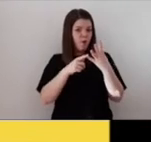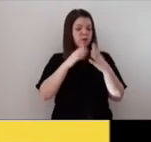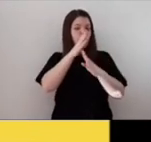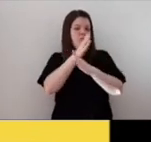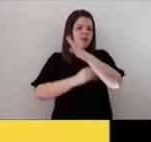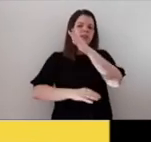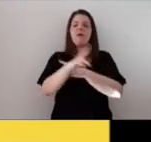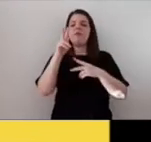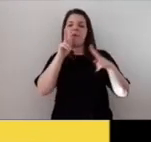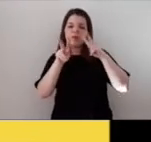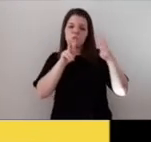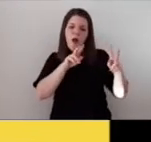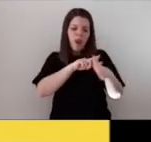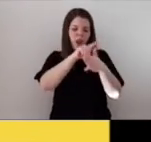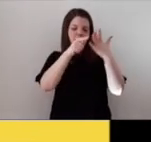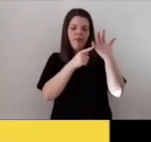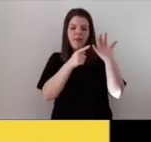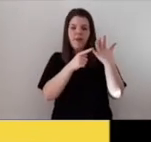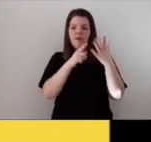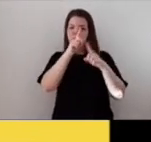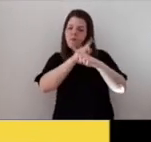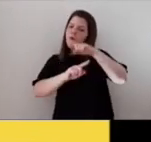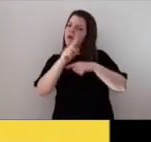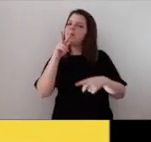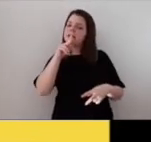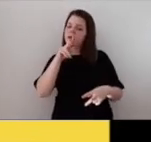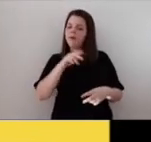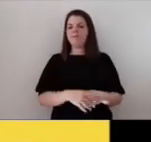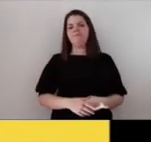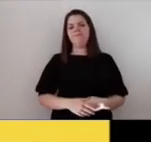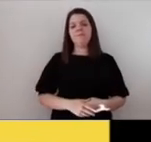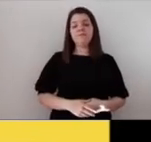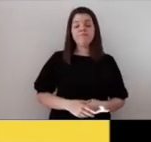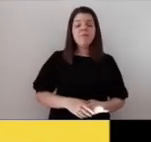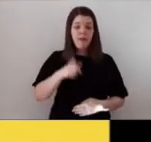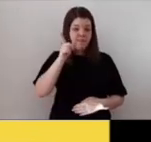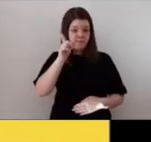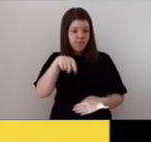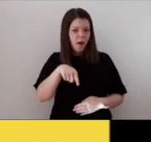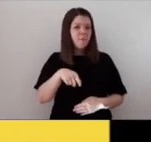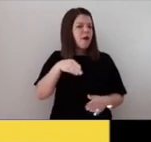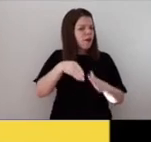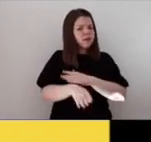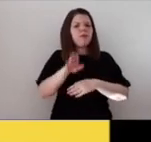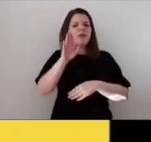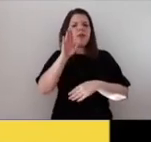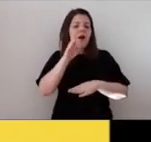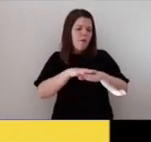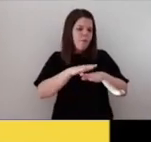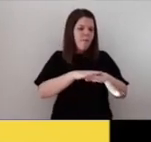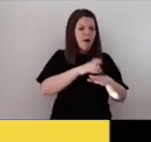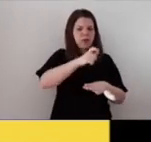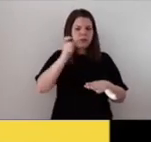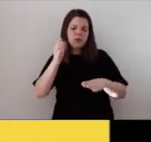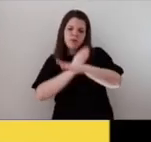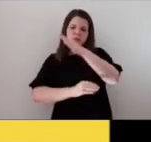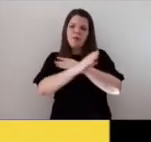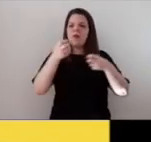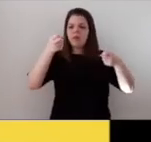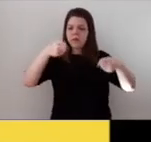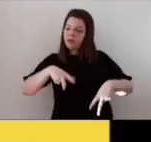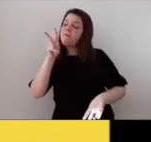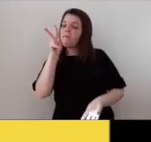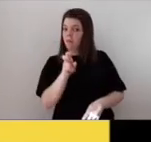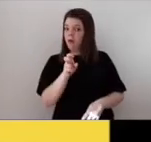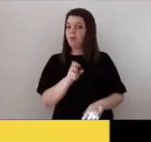cognitive, neurological, physical, speech, and visual. Accessibility also benefits people without